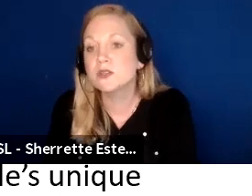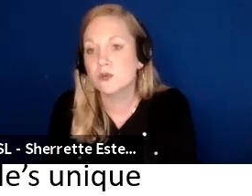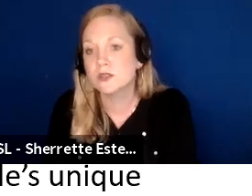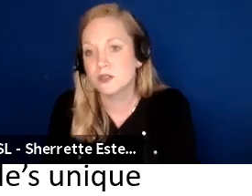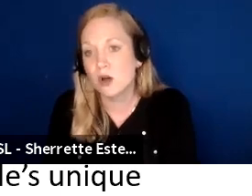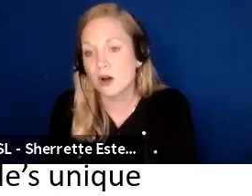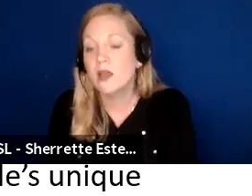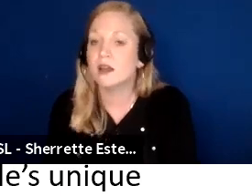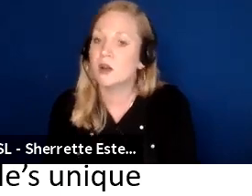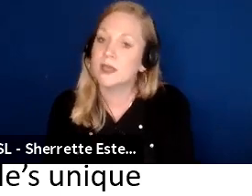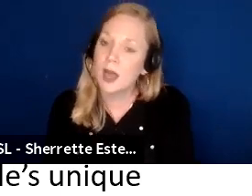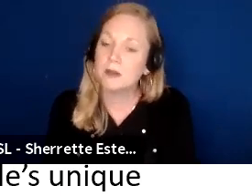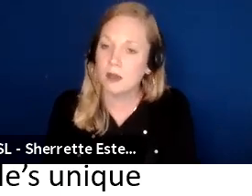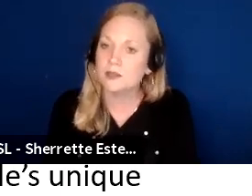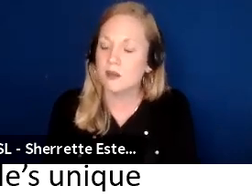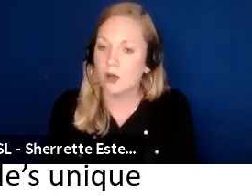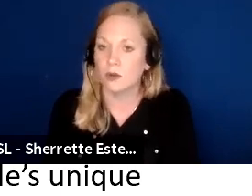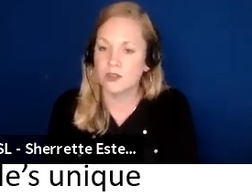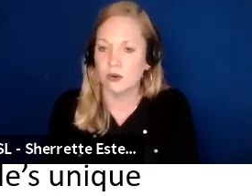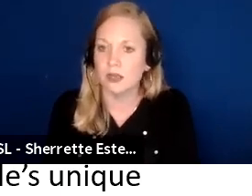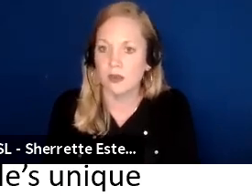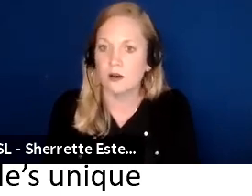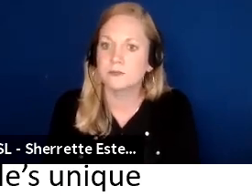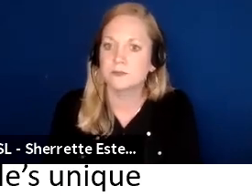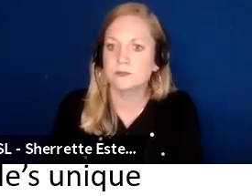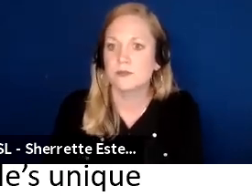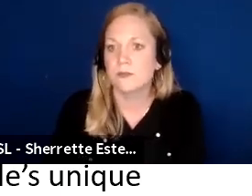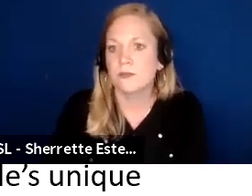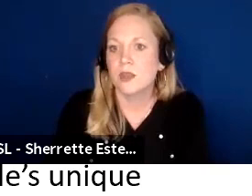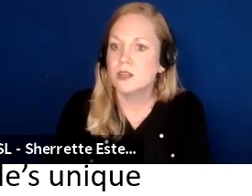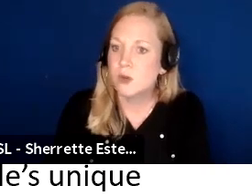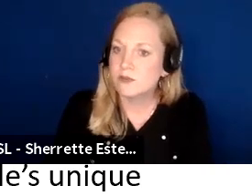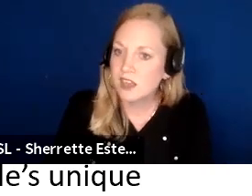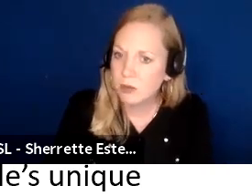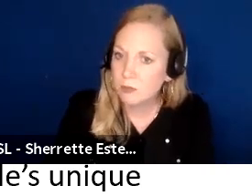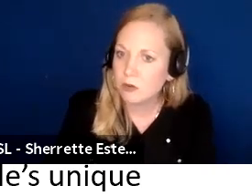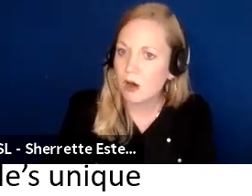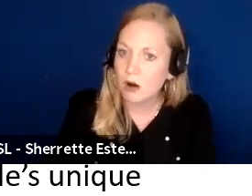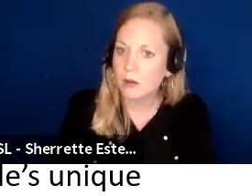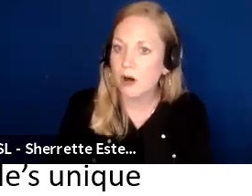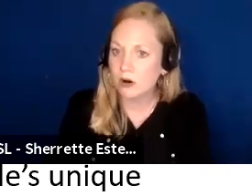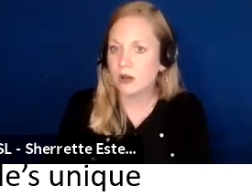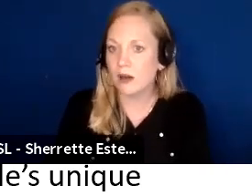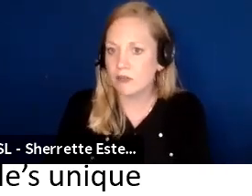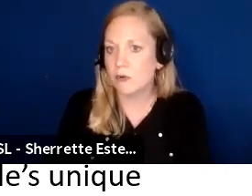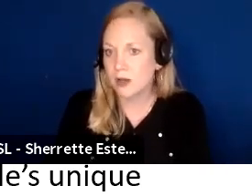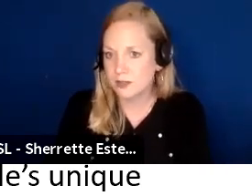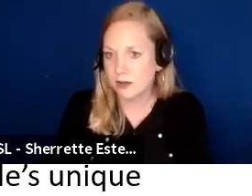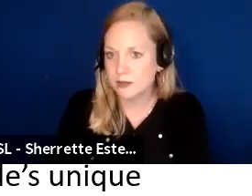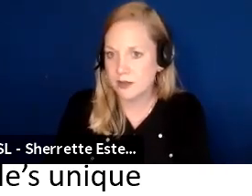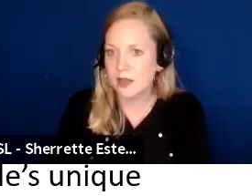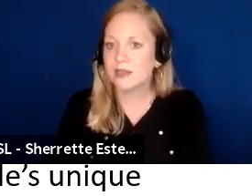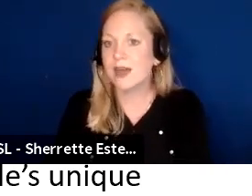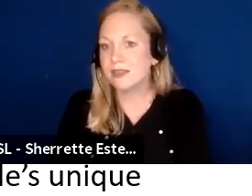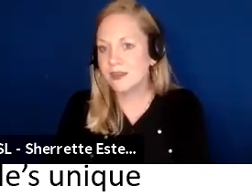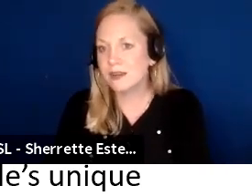current resources are, and how do we capitalize on what's currently there. So if deaf people are a part of the